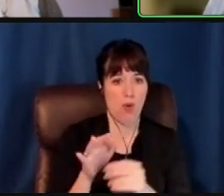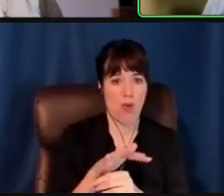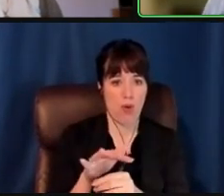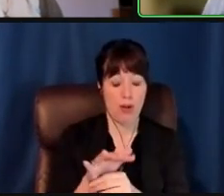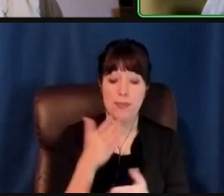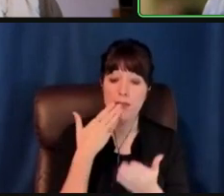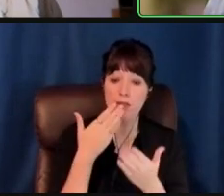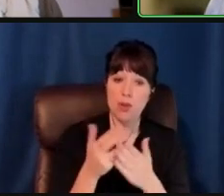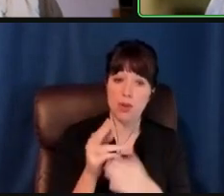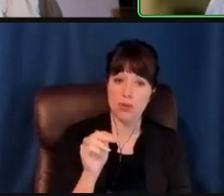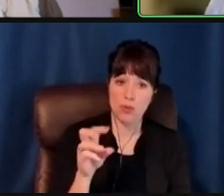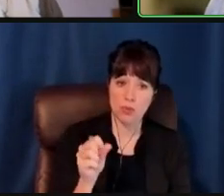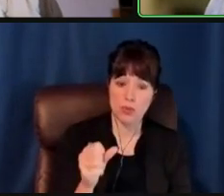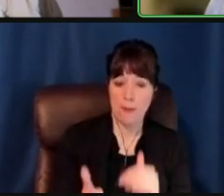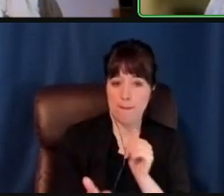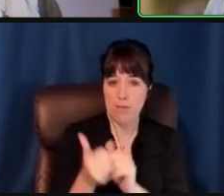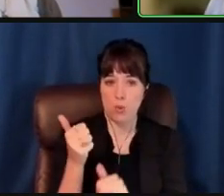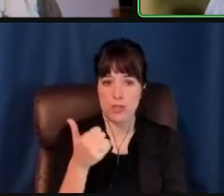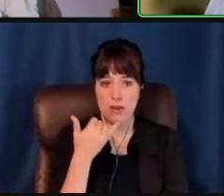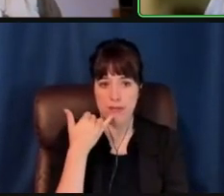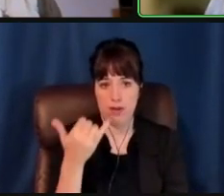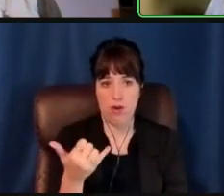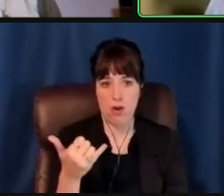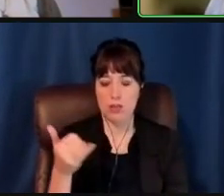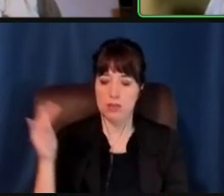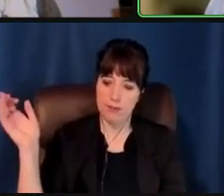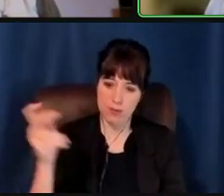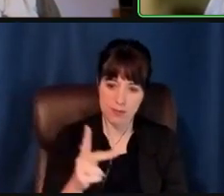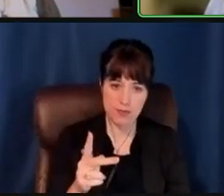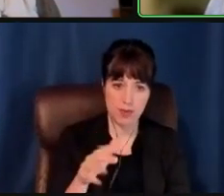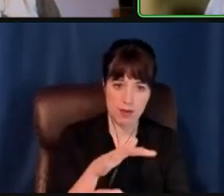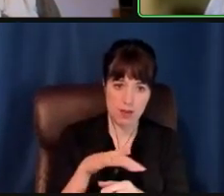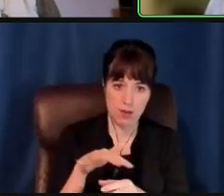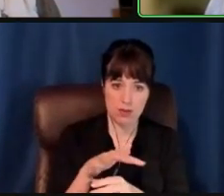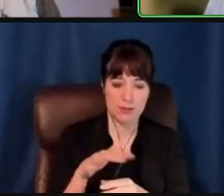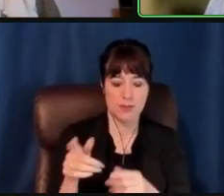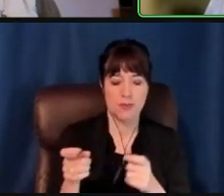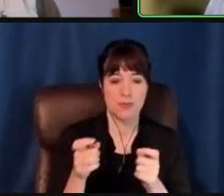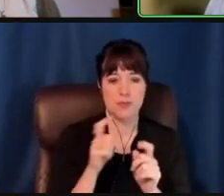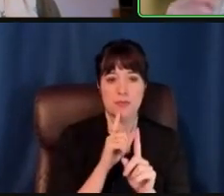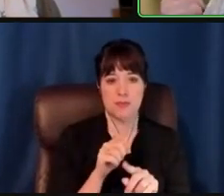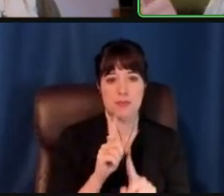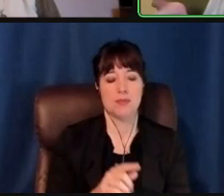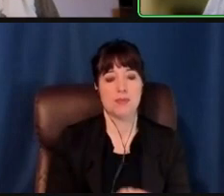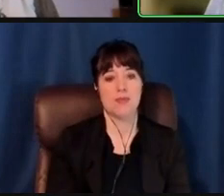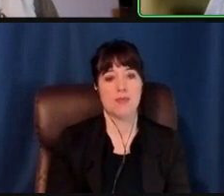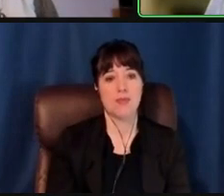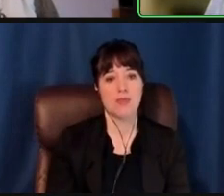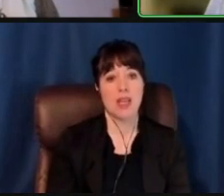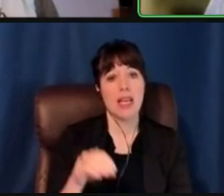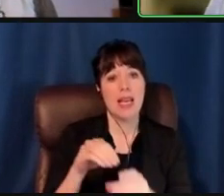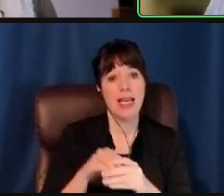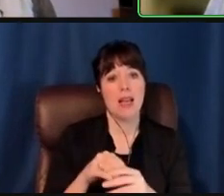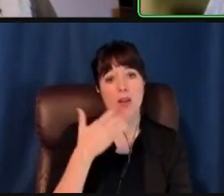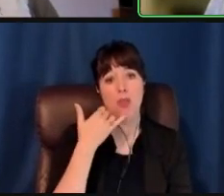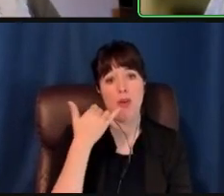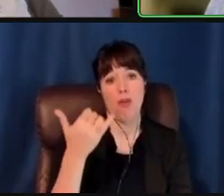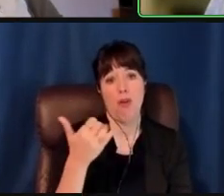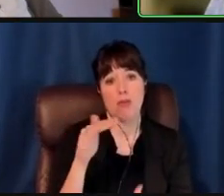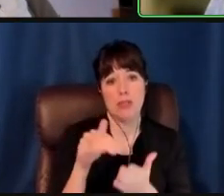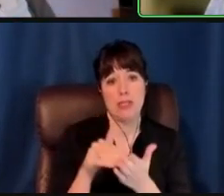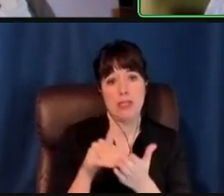is that most of the calls have been returned and still are picked up locally in the call center, whether it be